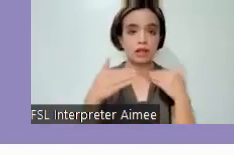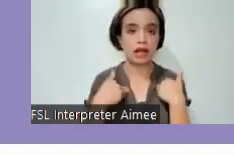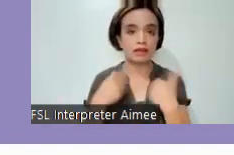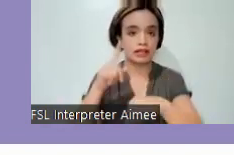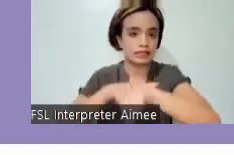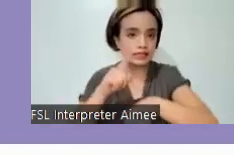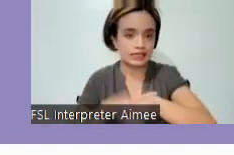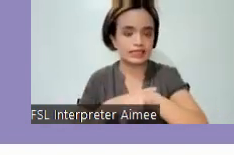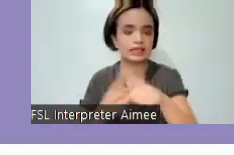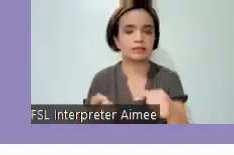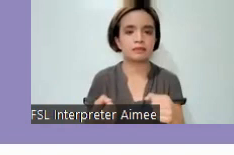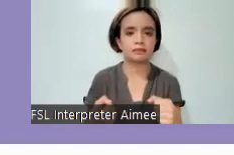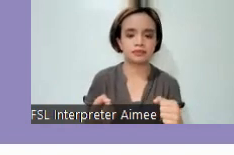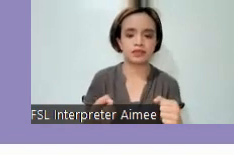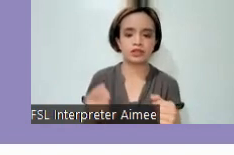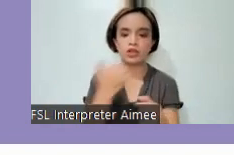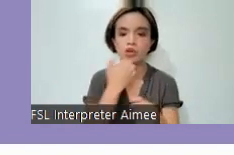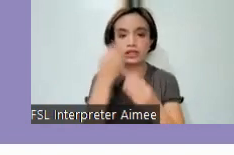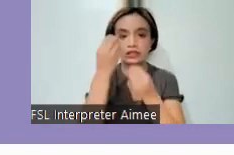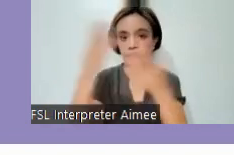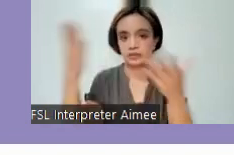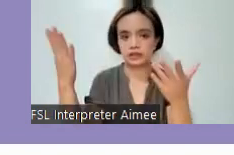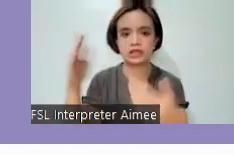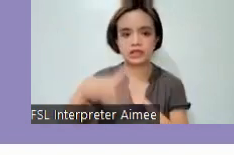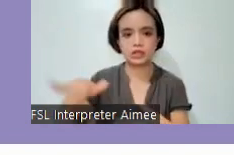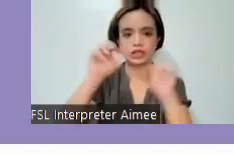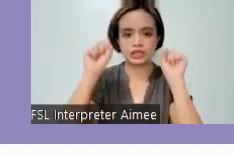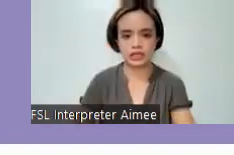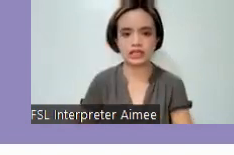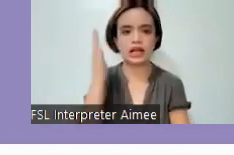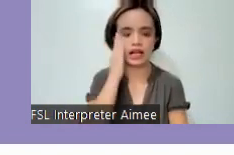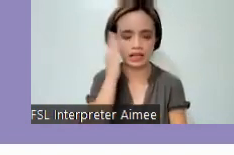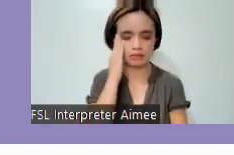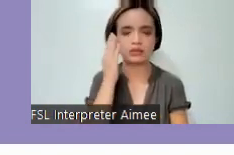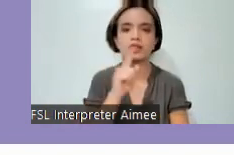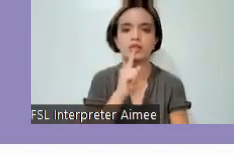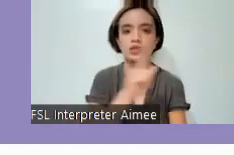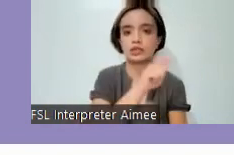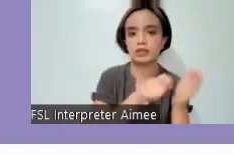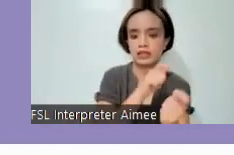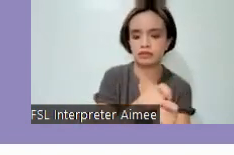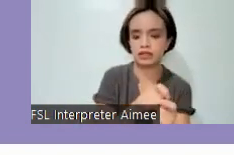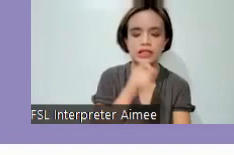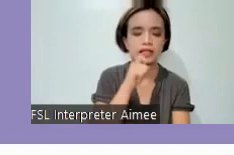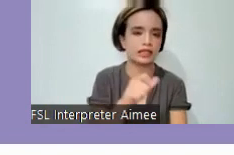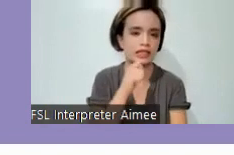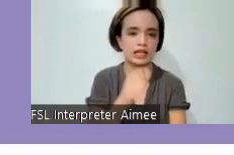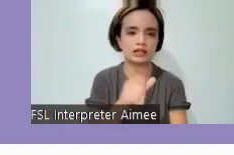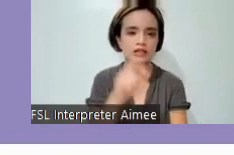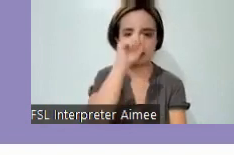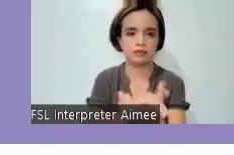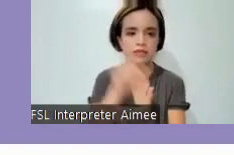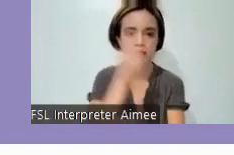to deliberate on a given misinformation, they will be able to discern it accurately and will not fall for fake